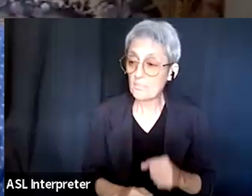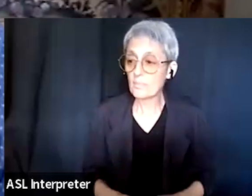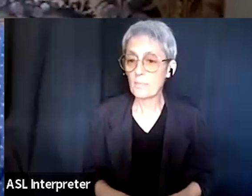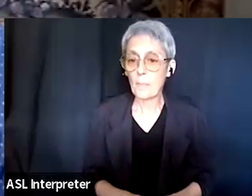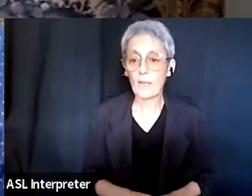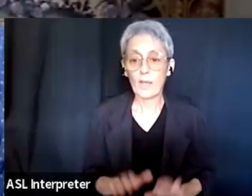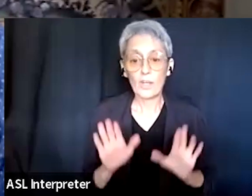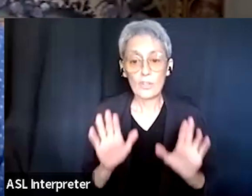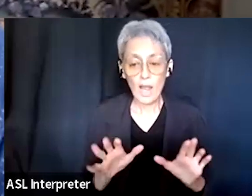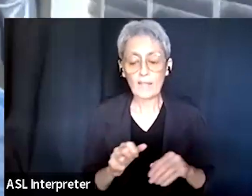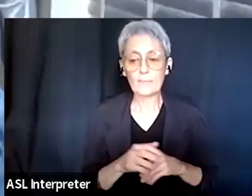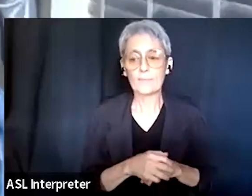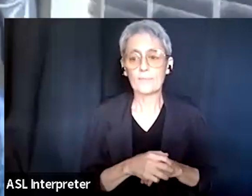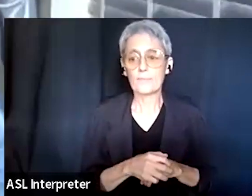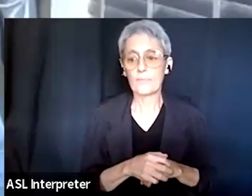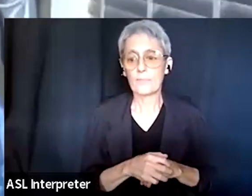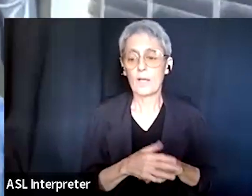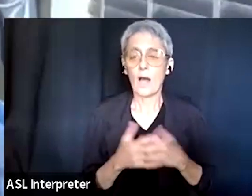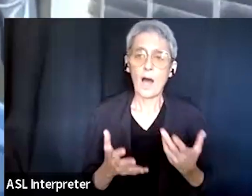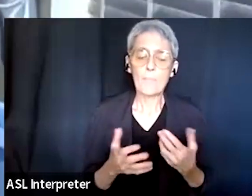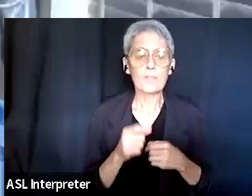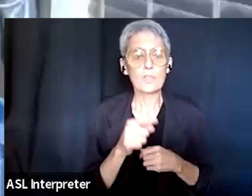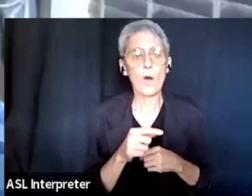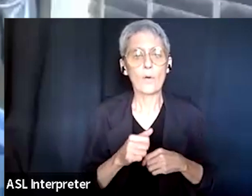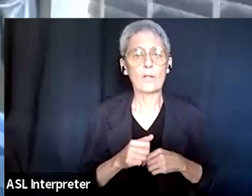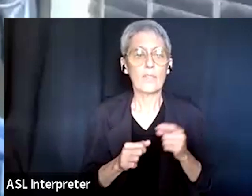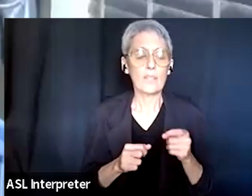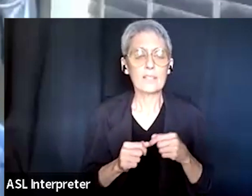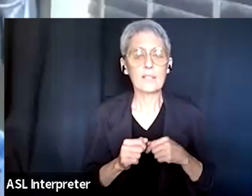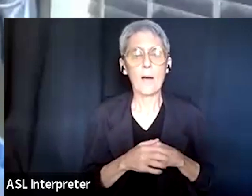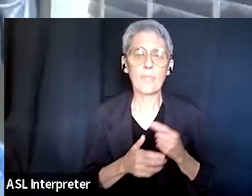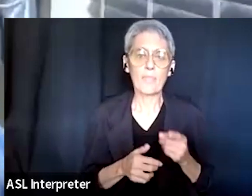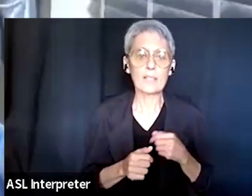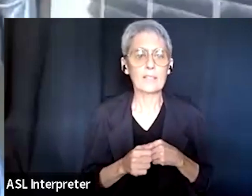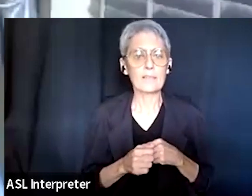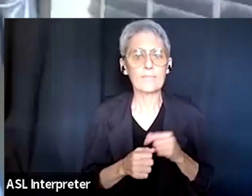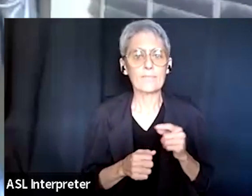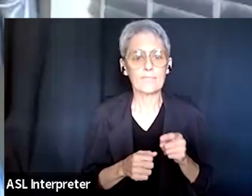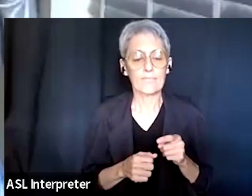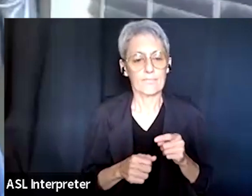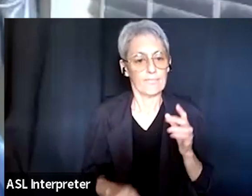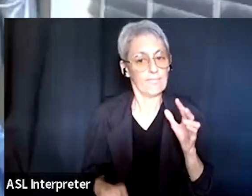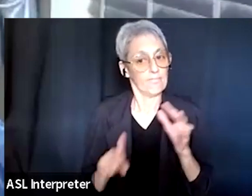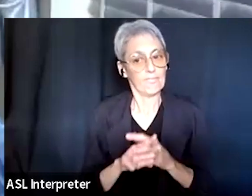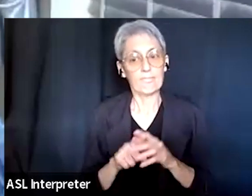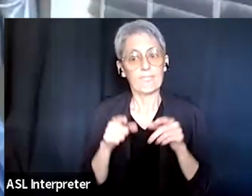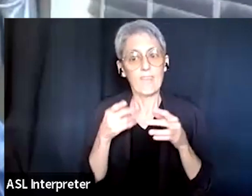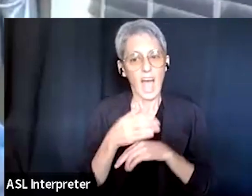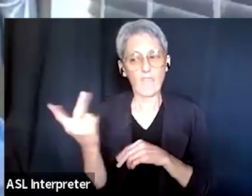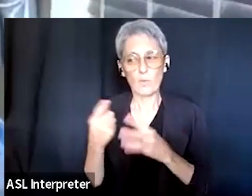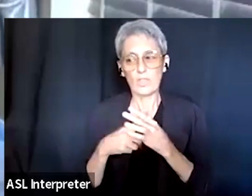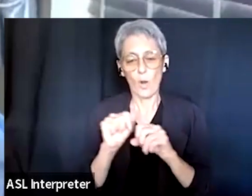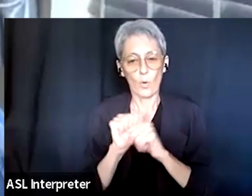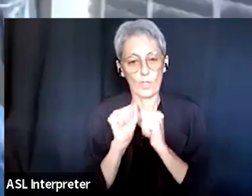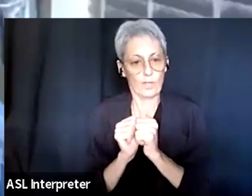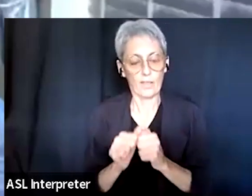great. So this obviously didn't exist until we started working together. So it's a genuinely new thing